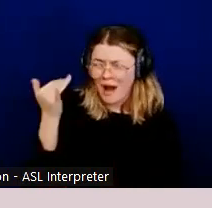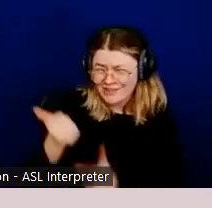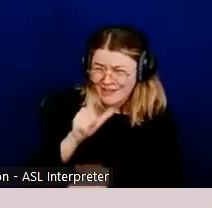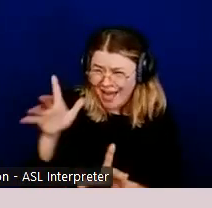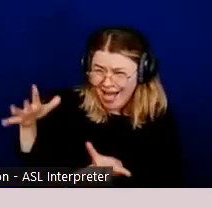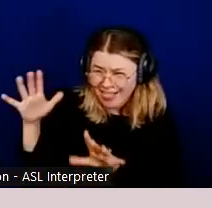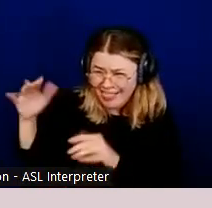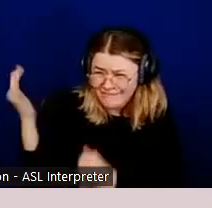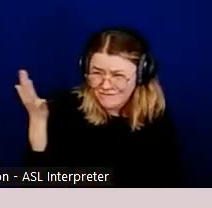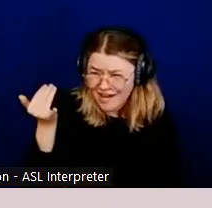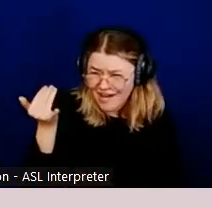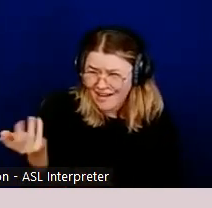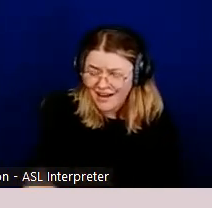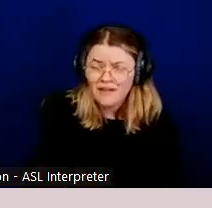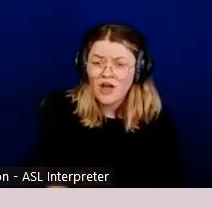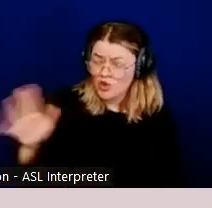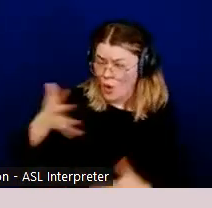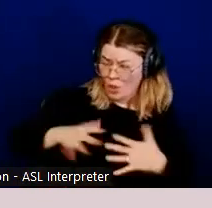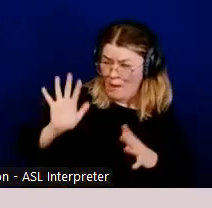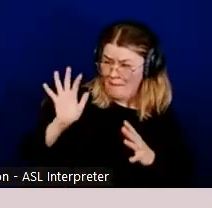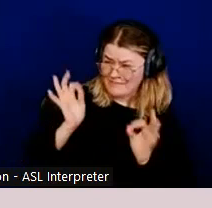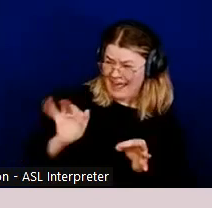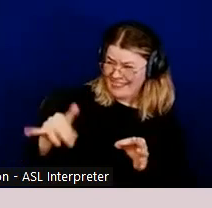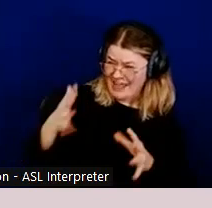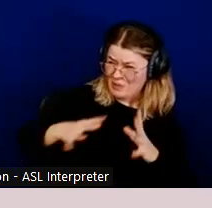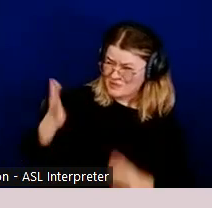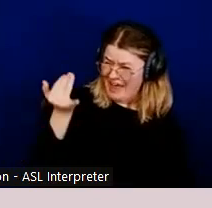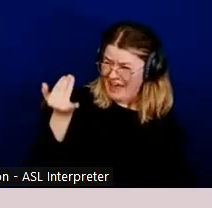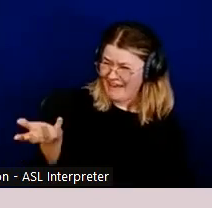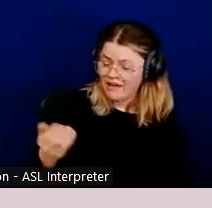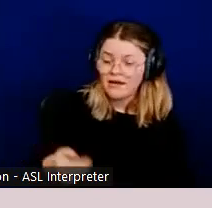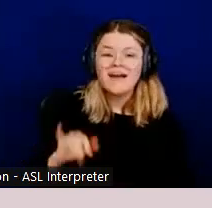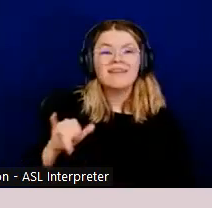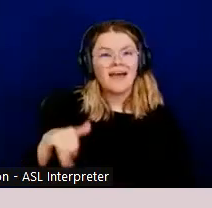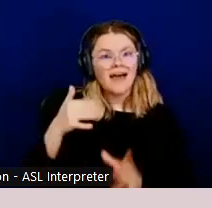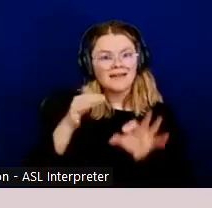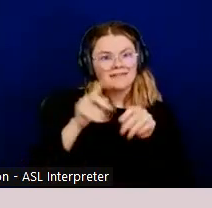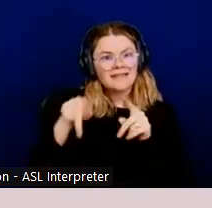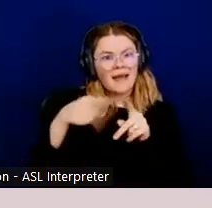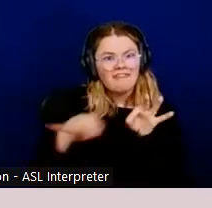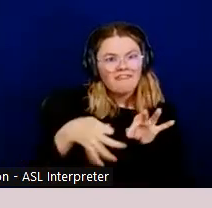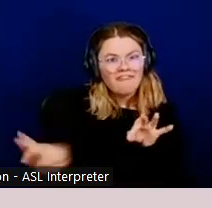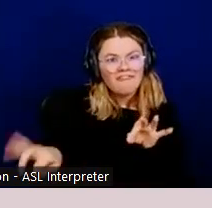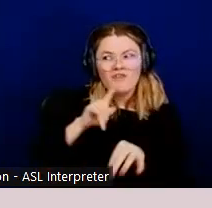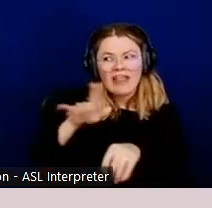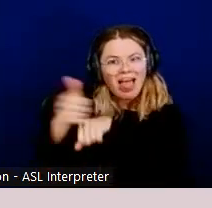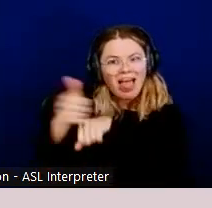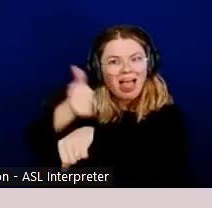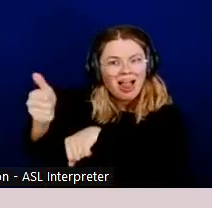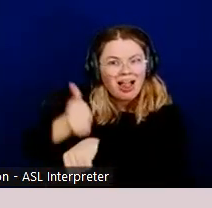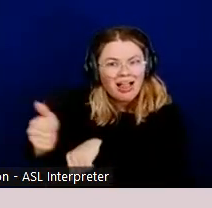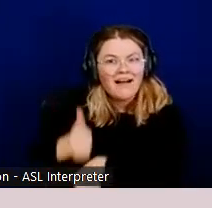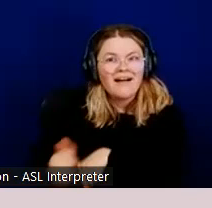Why did you wear this? Why did you do that? And oftentimes these responses start to mimic the